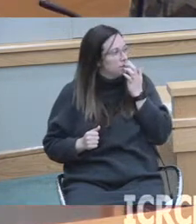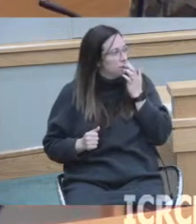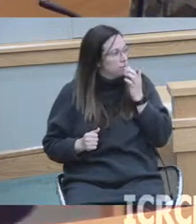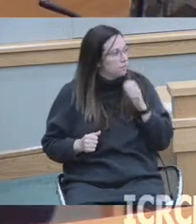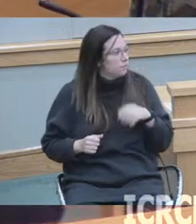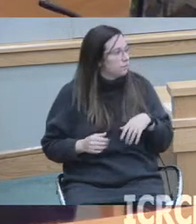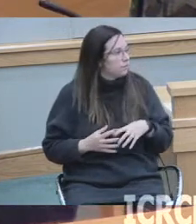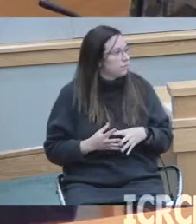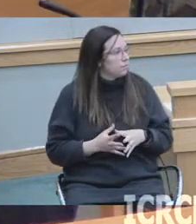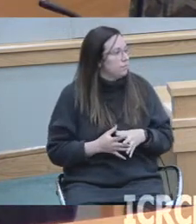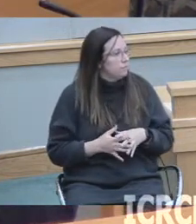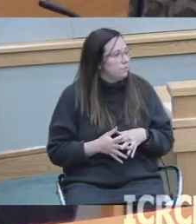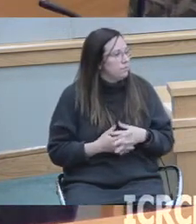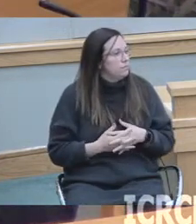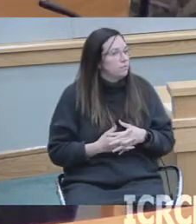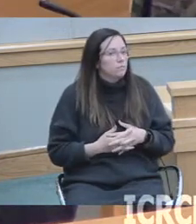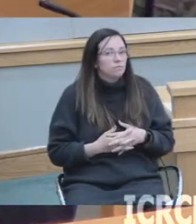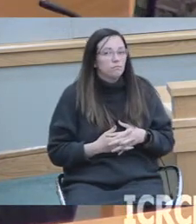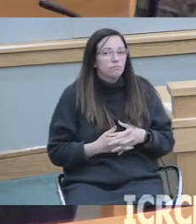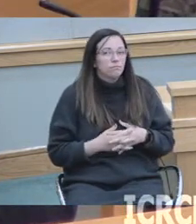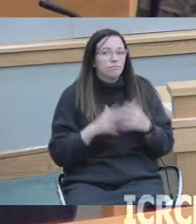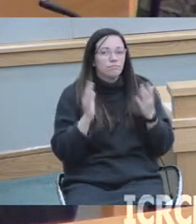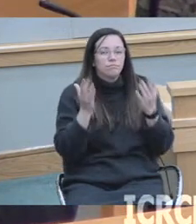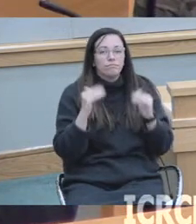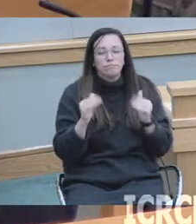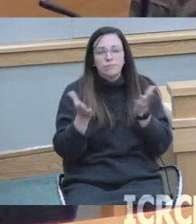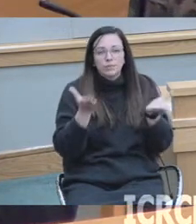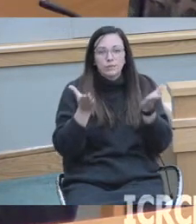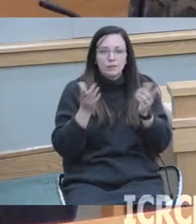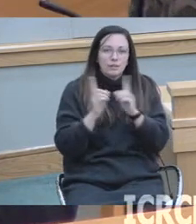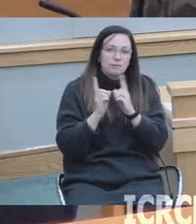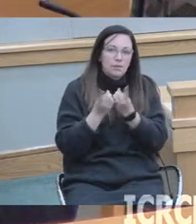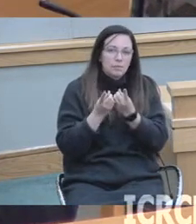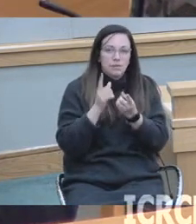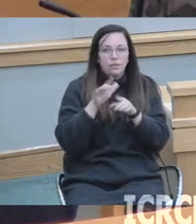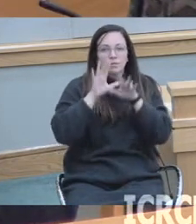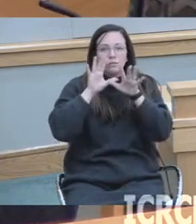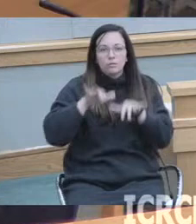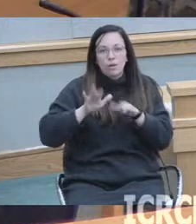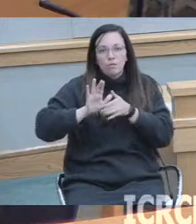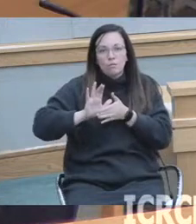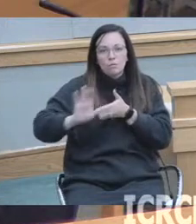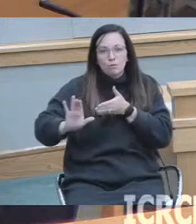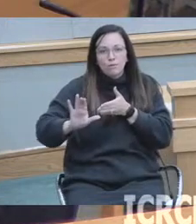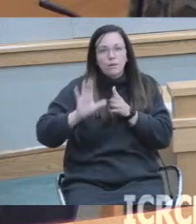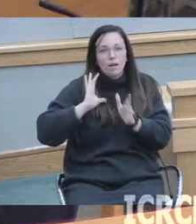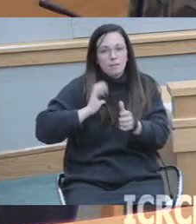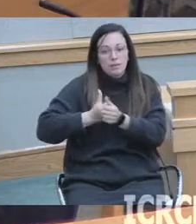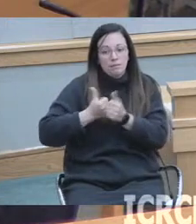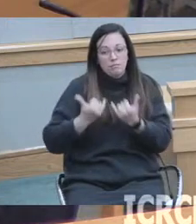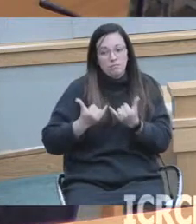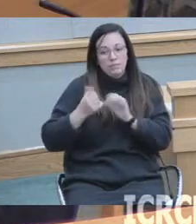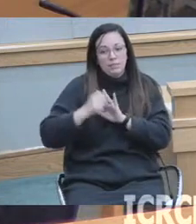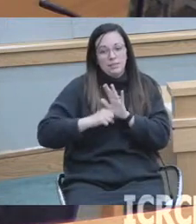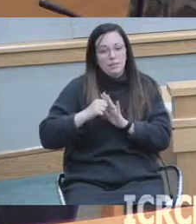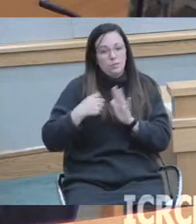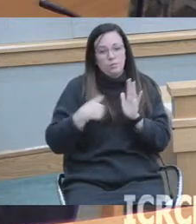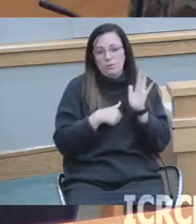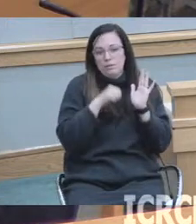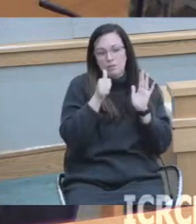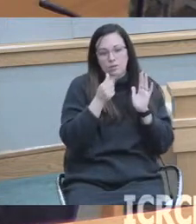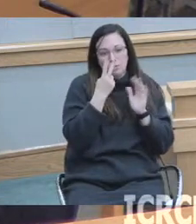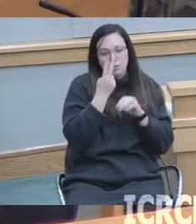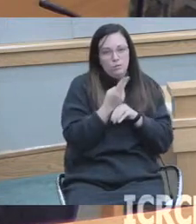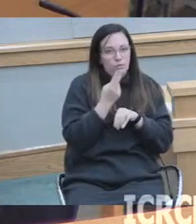And the service department, snow removal update. For the current season, we have used about 650 tons for